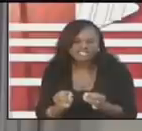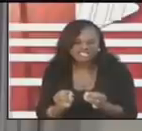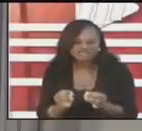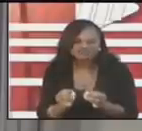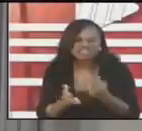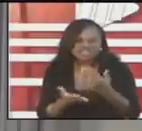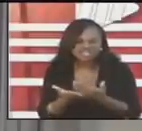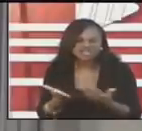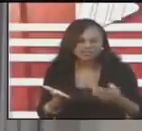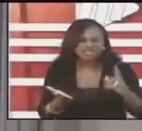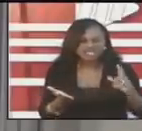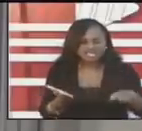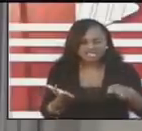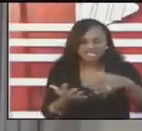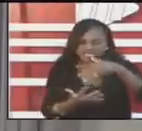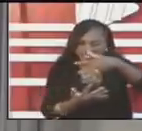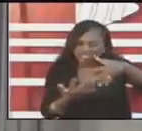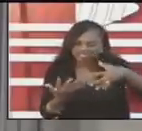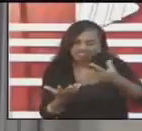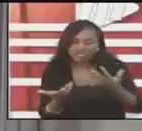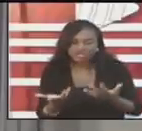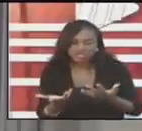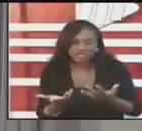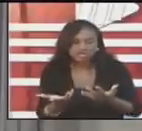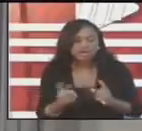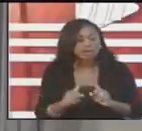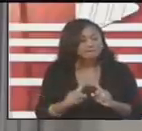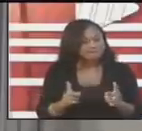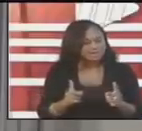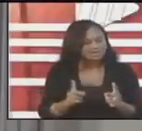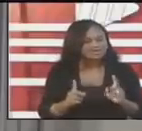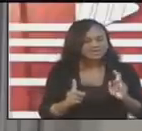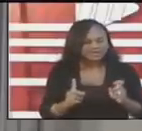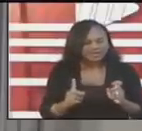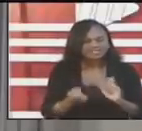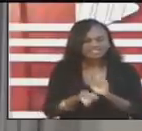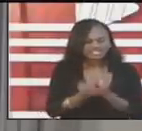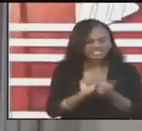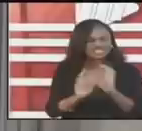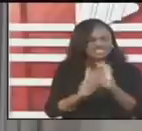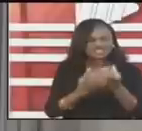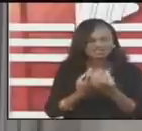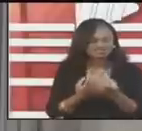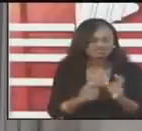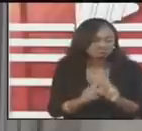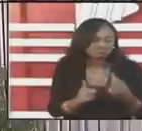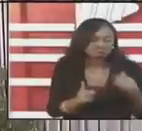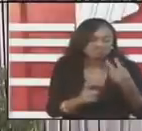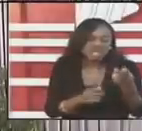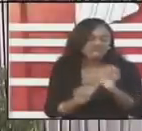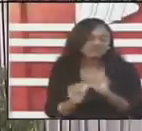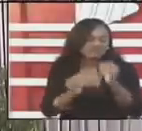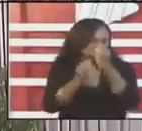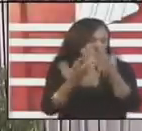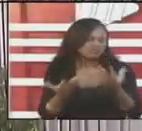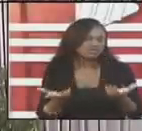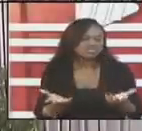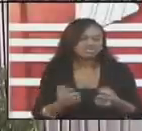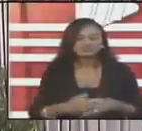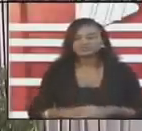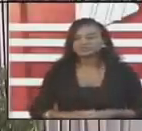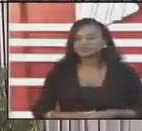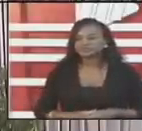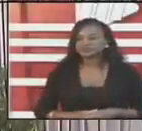face-to-face interaction for. But it's a good way to change culture, but I have no figures. Okay, thank you. We have a